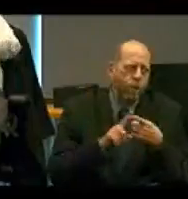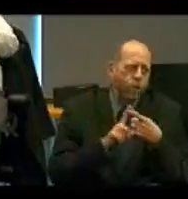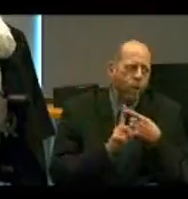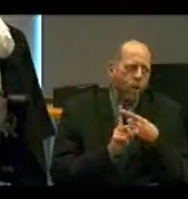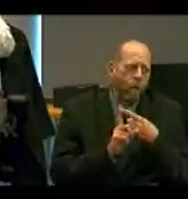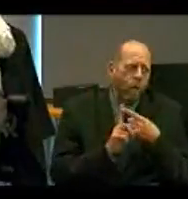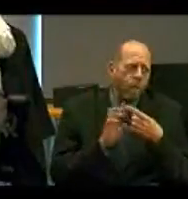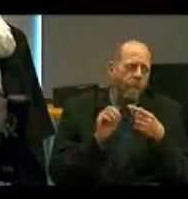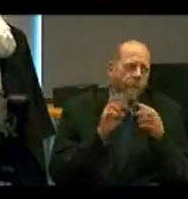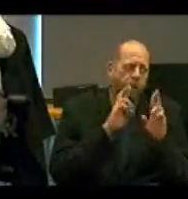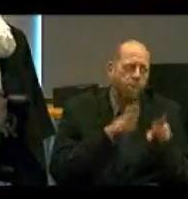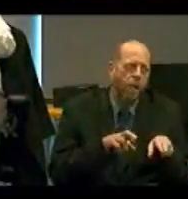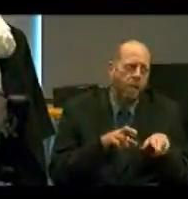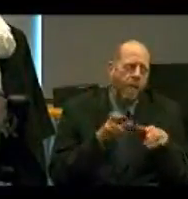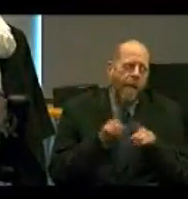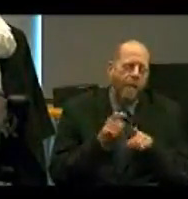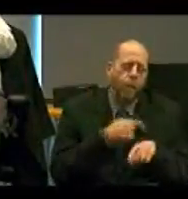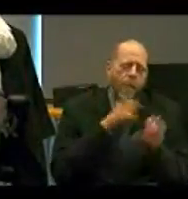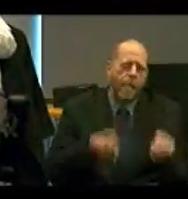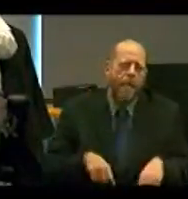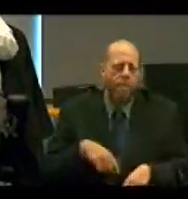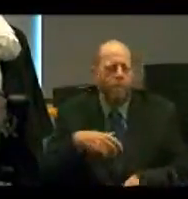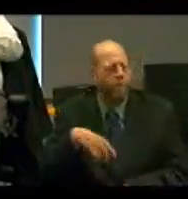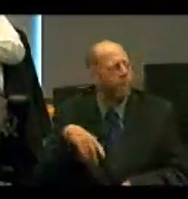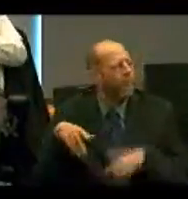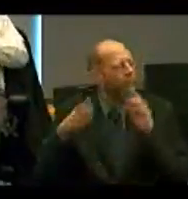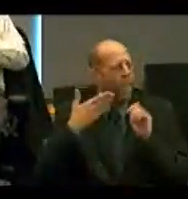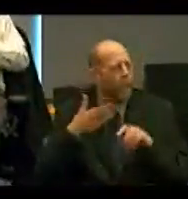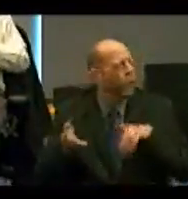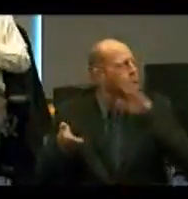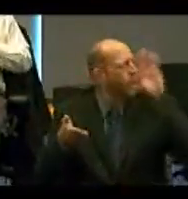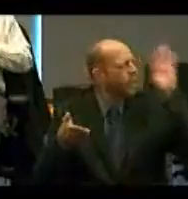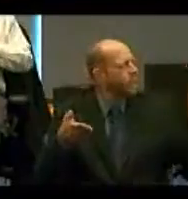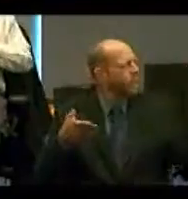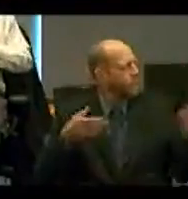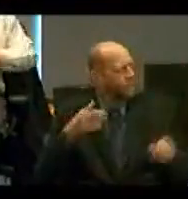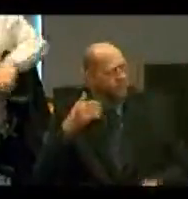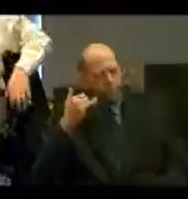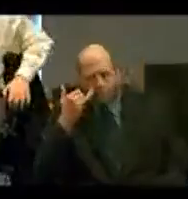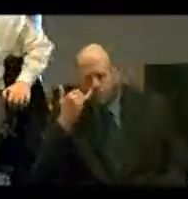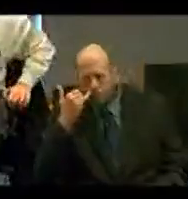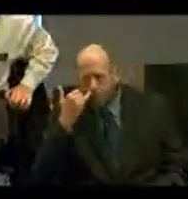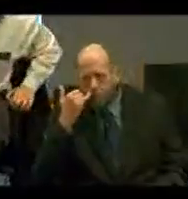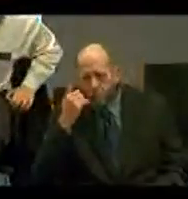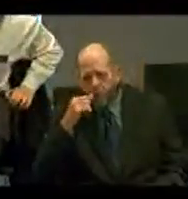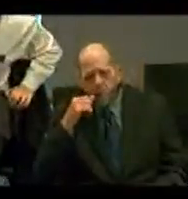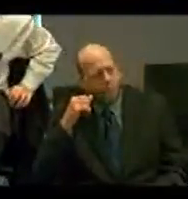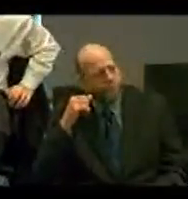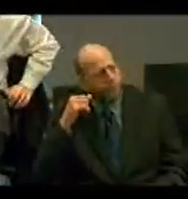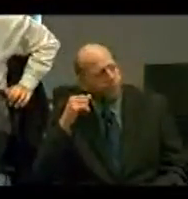be as responsive as we can. Thank you. Commissioner Dagley? Thank you.